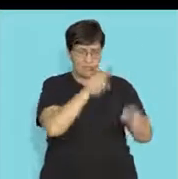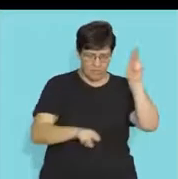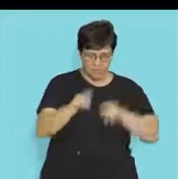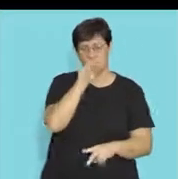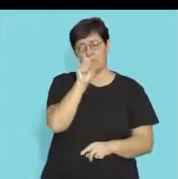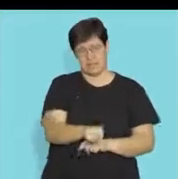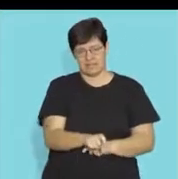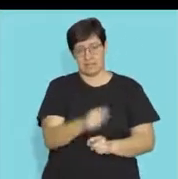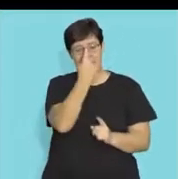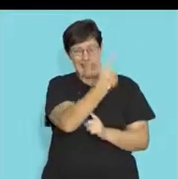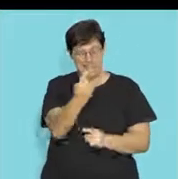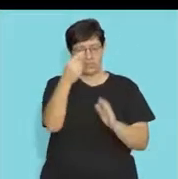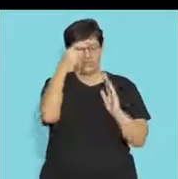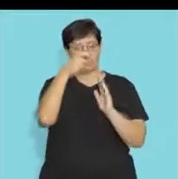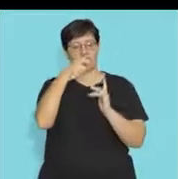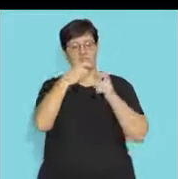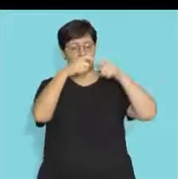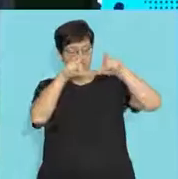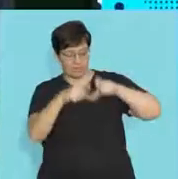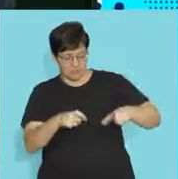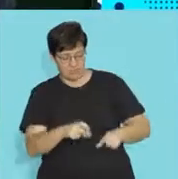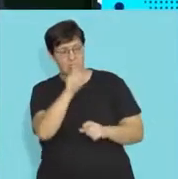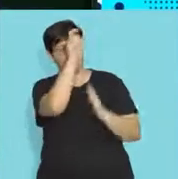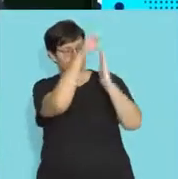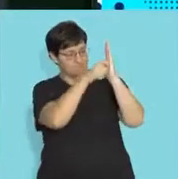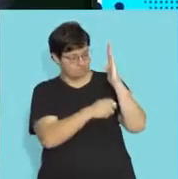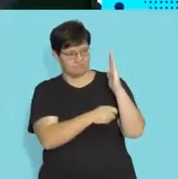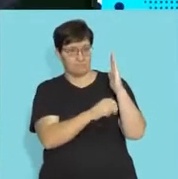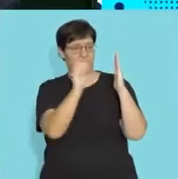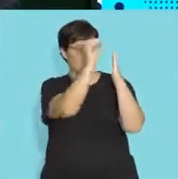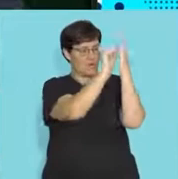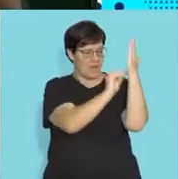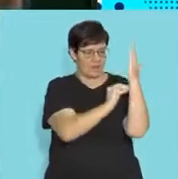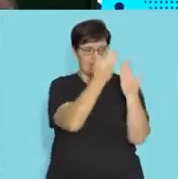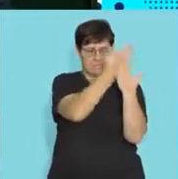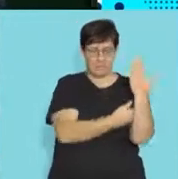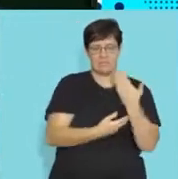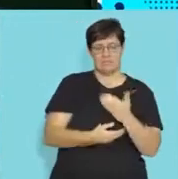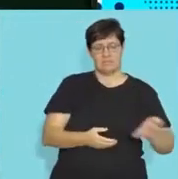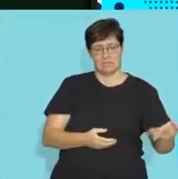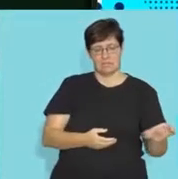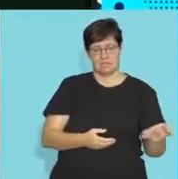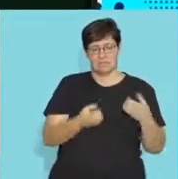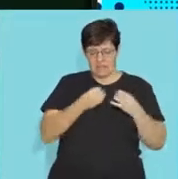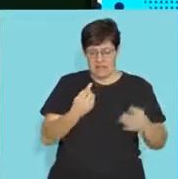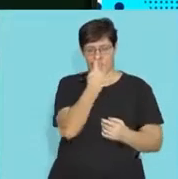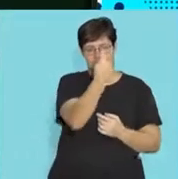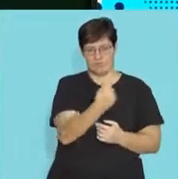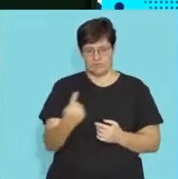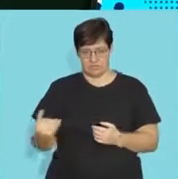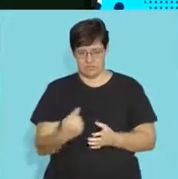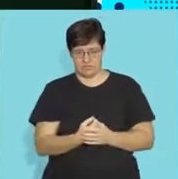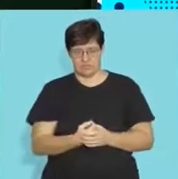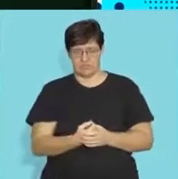you review your terminology at the start of every chapter. Make a list of these terms, guys. Write them down on a separate sheet of paper at the start of